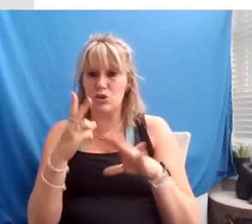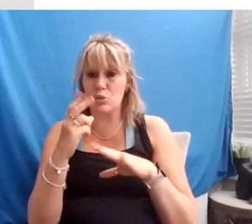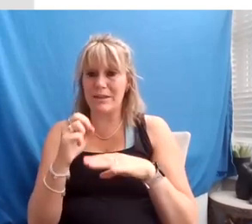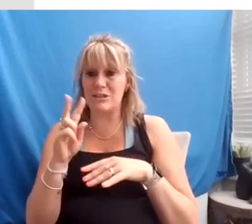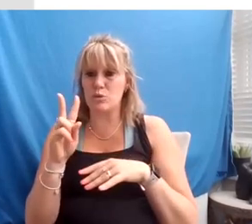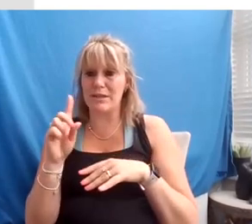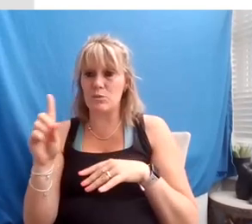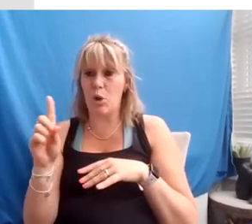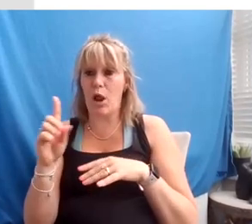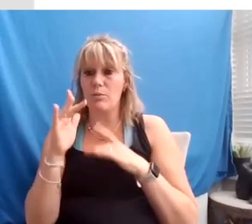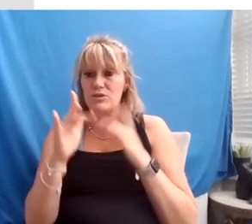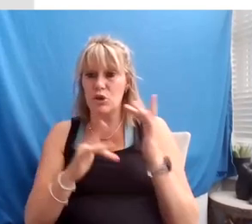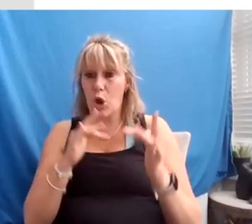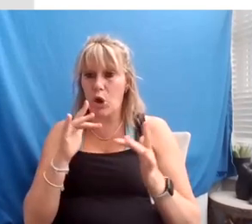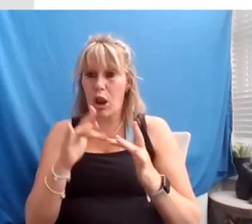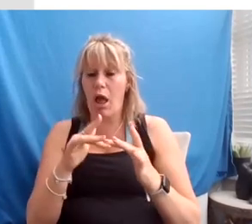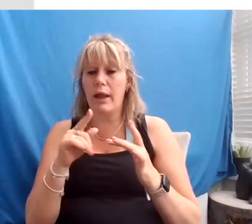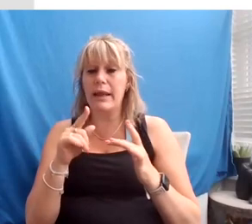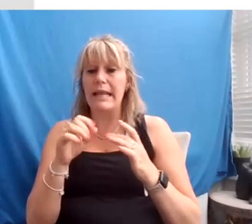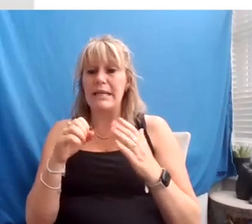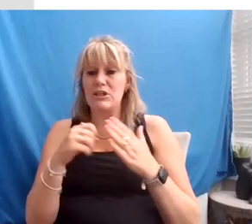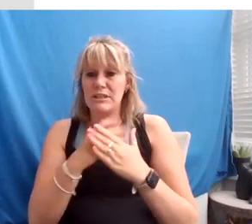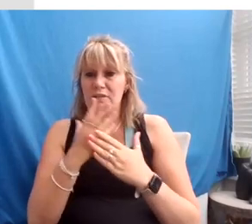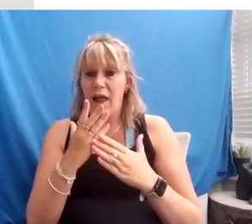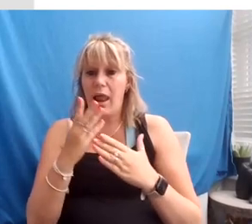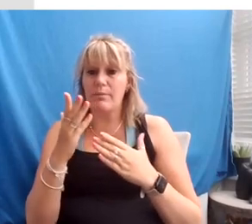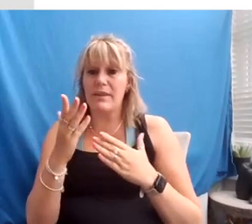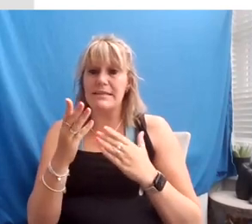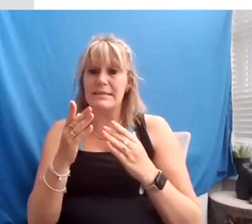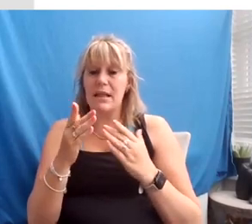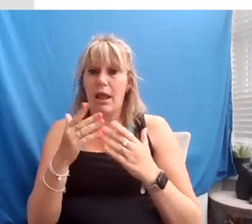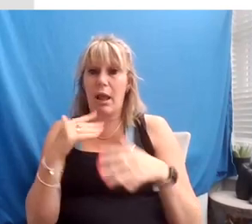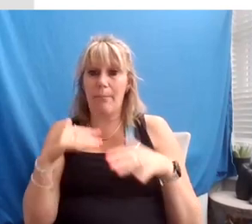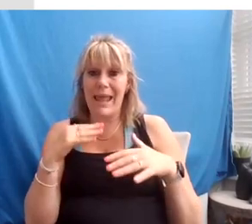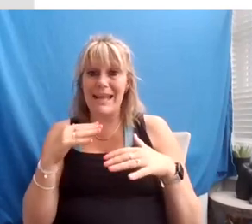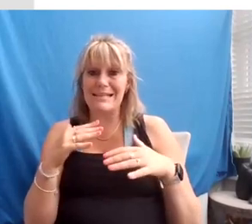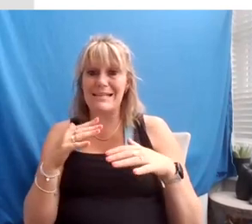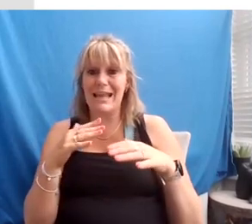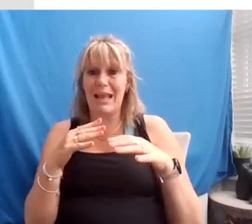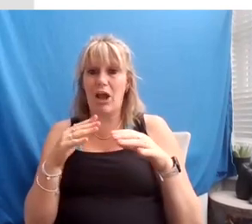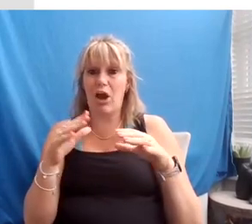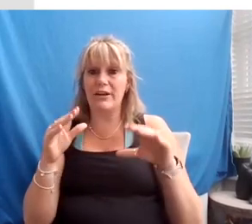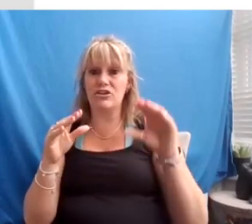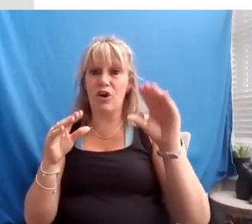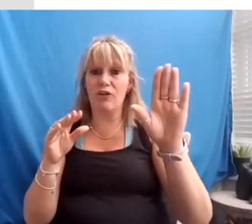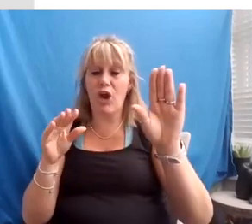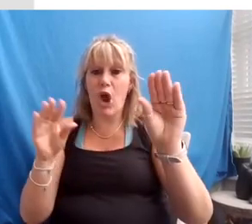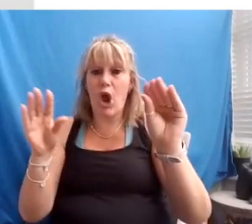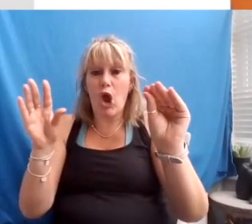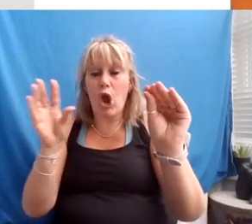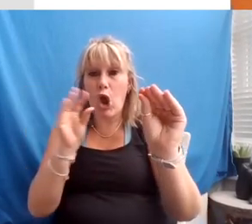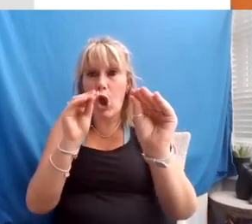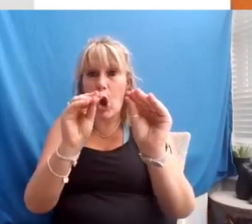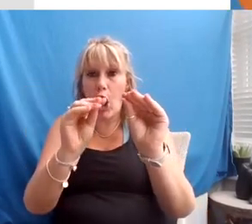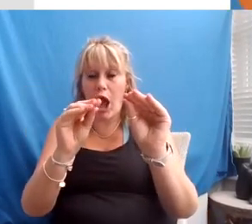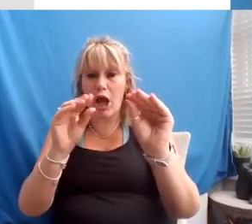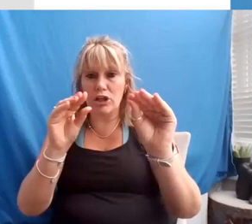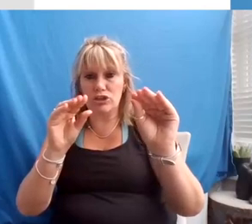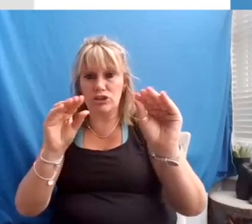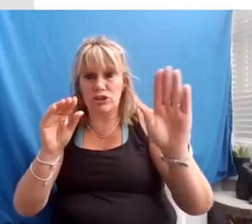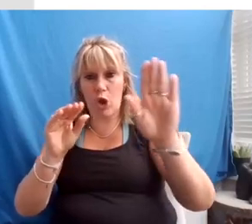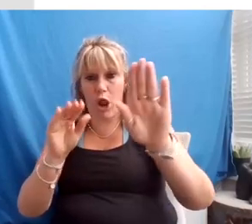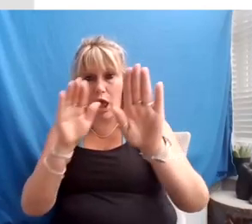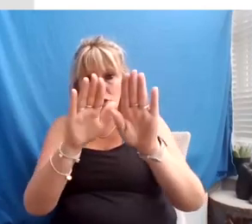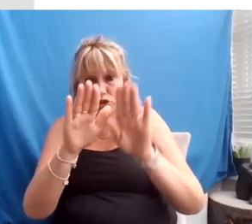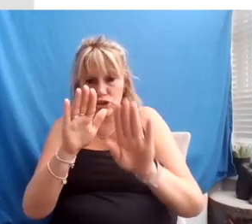just developed this amazing collage style using domestic recycling. Somebody else, I